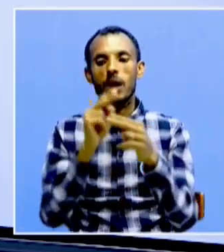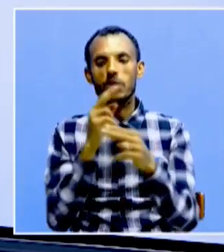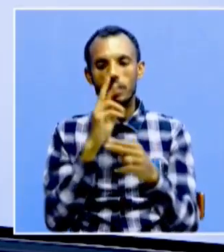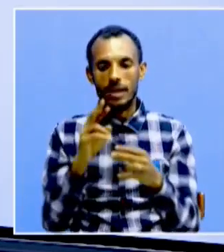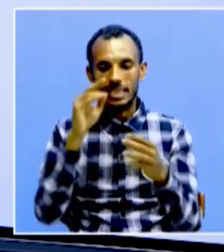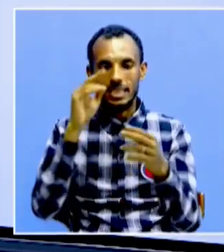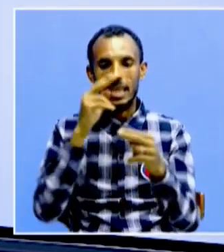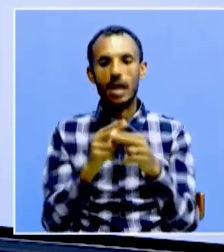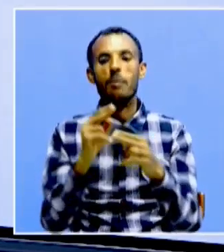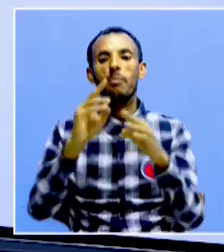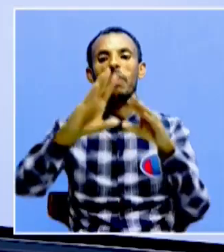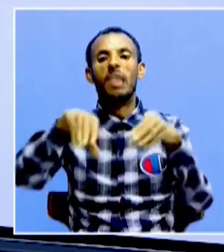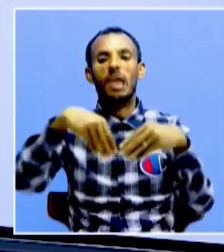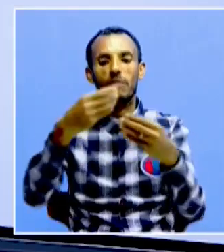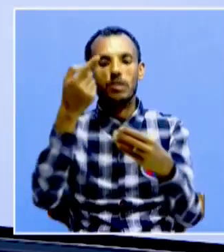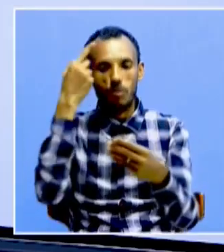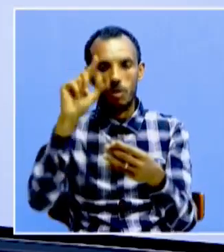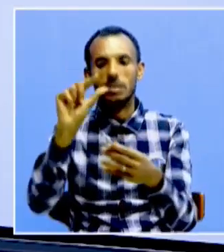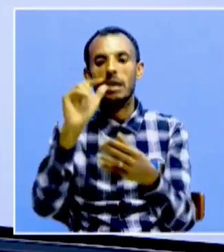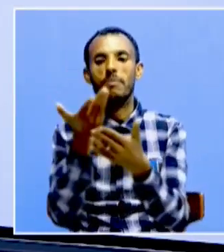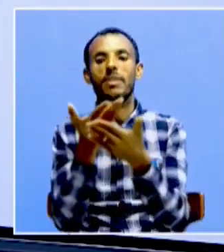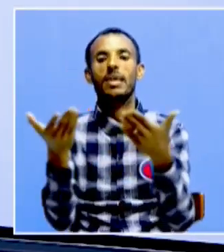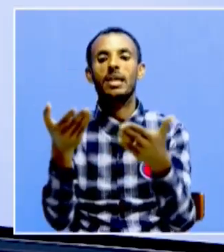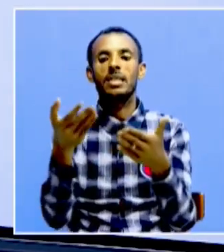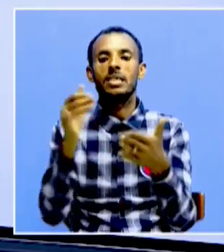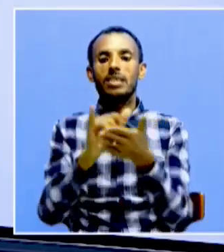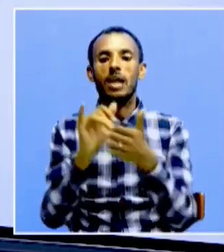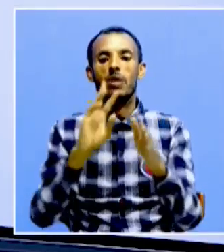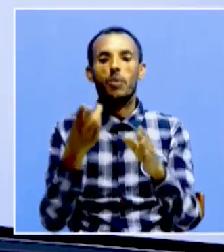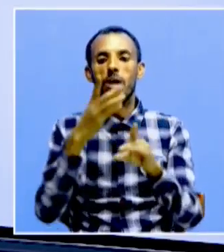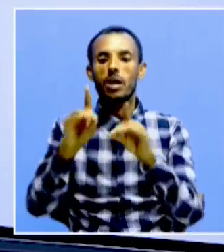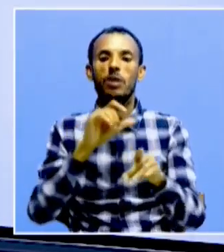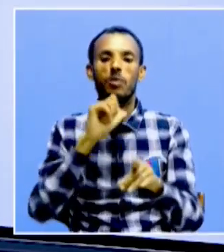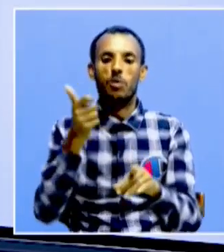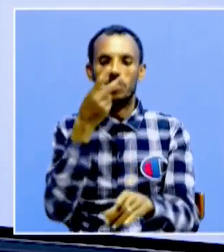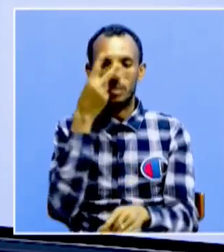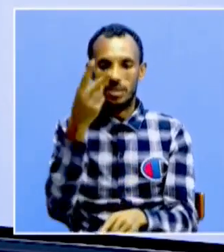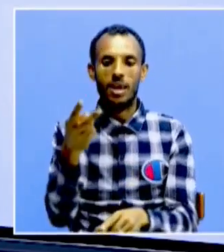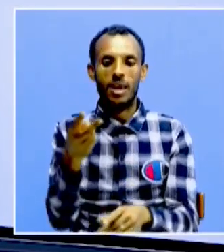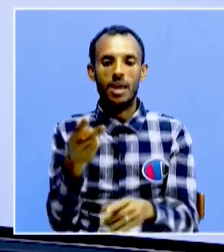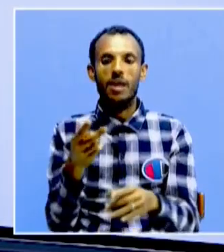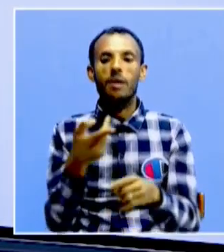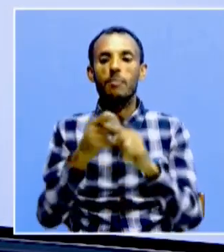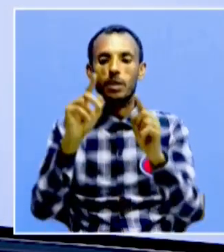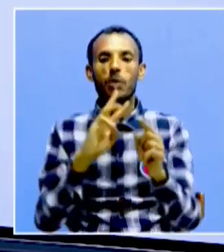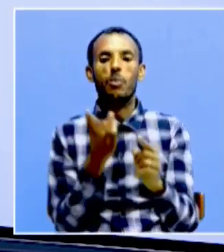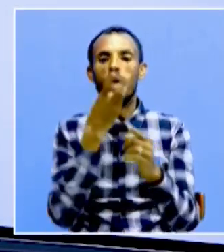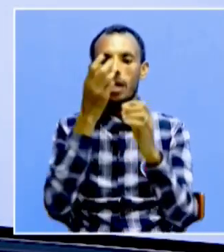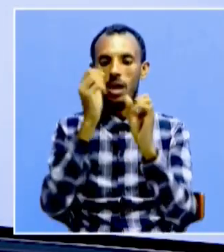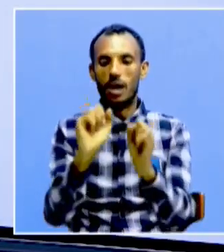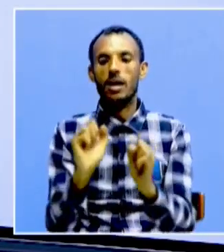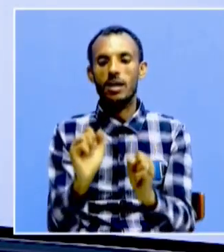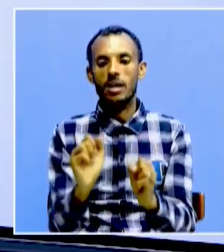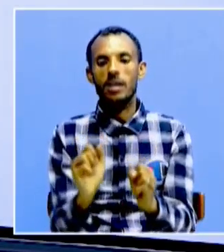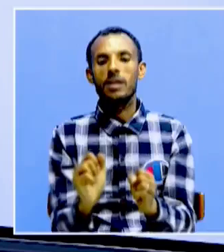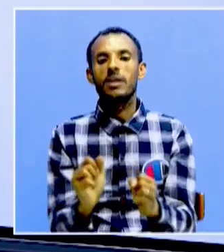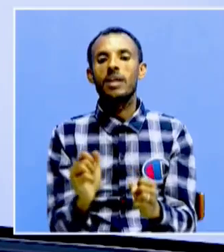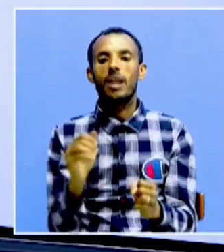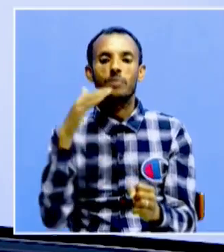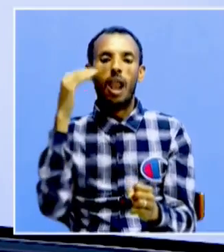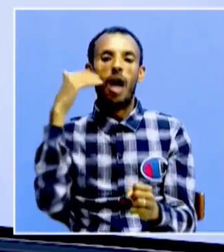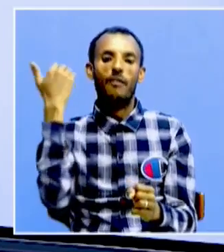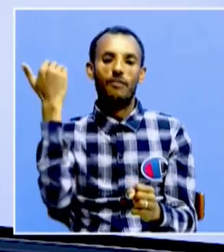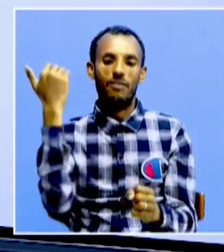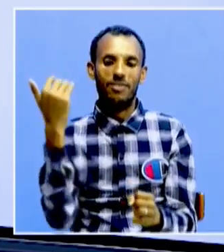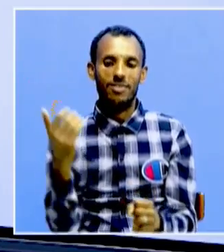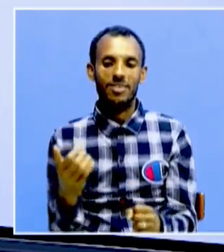that we give for some things that we do not see, yes, but we can simply feel them. For example, love. Can